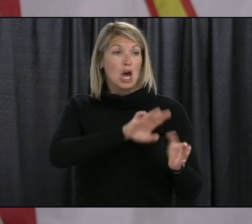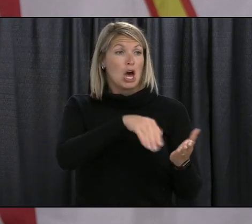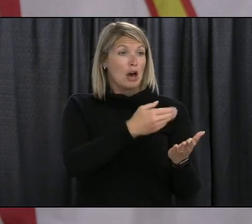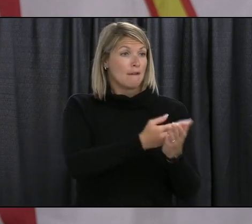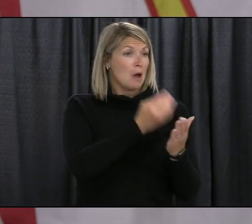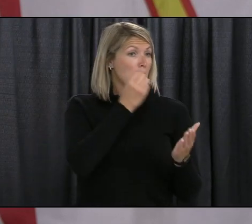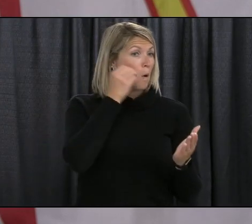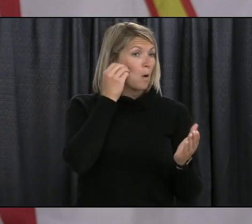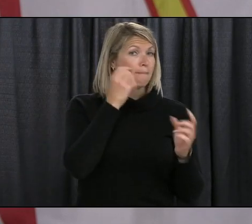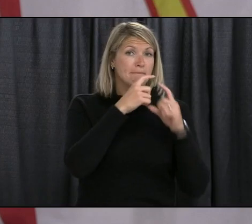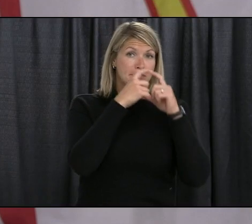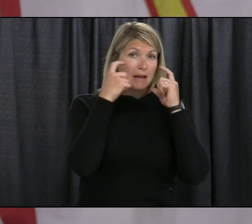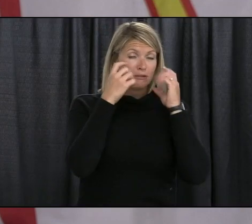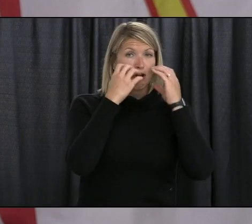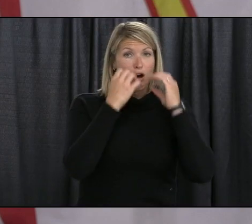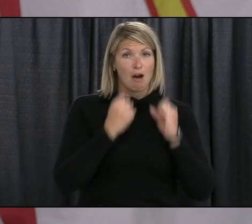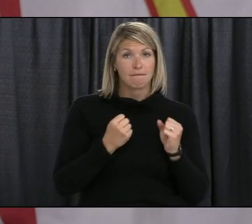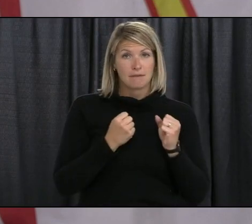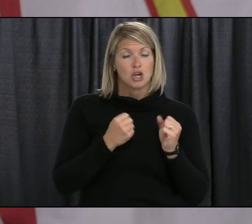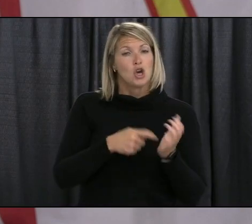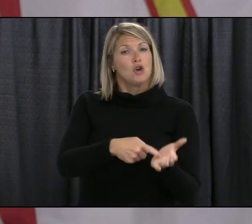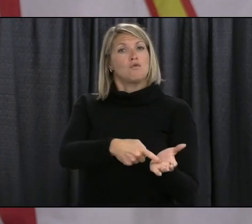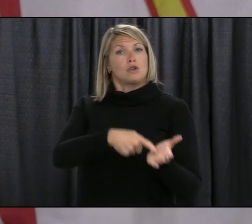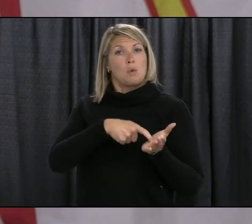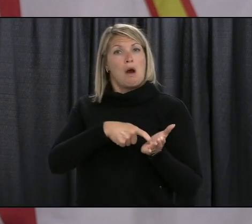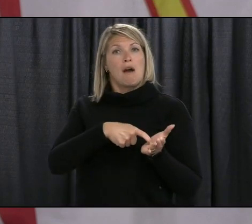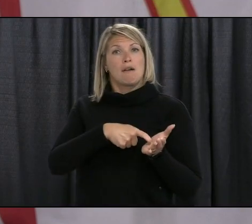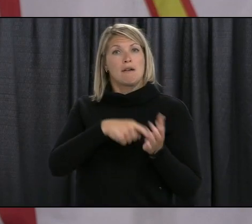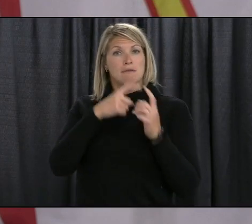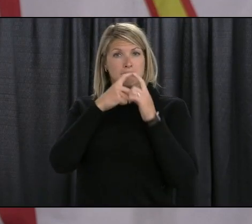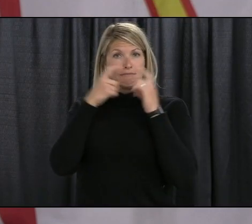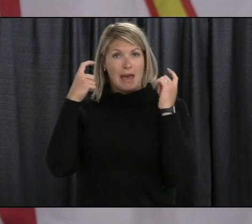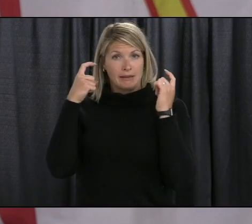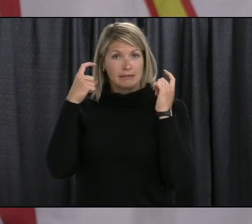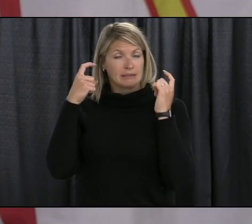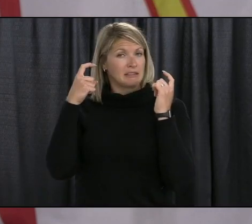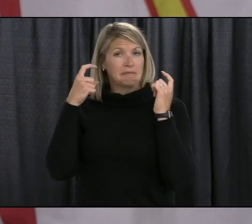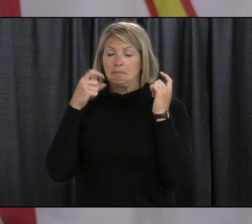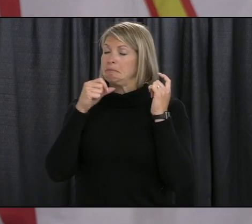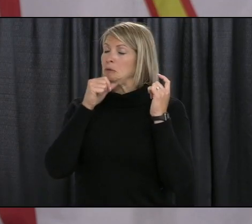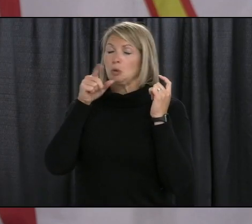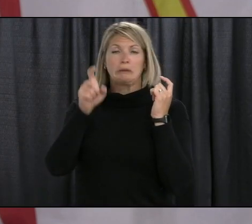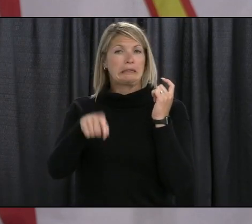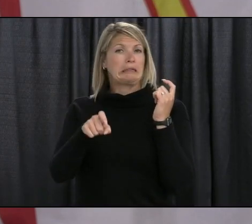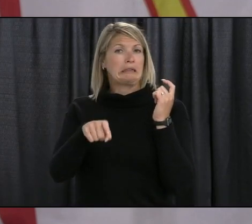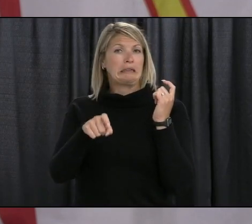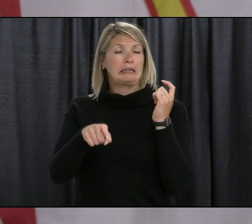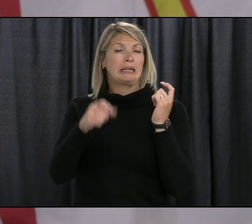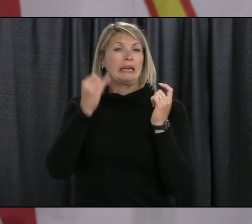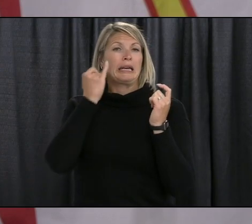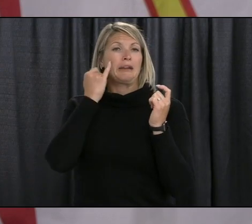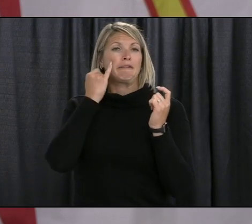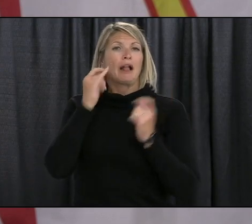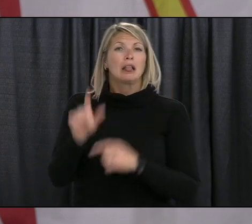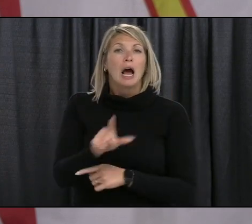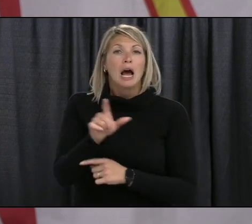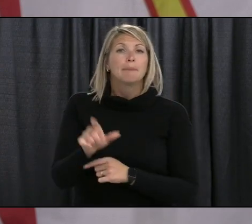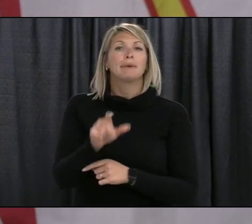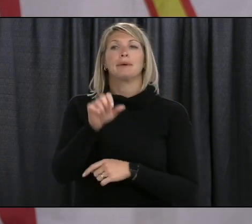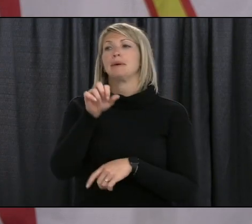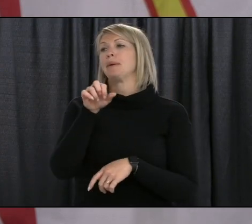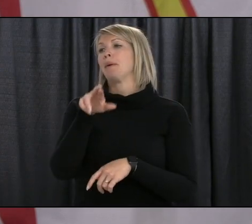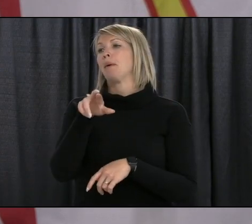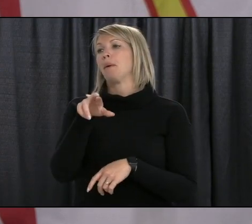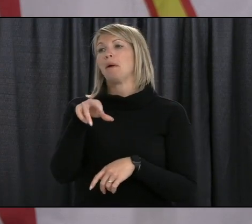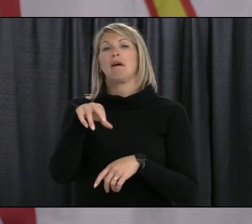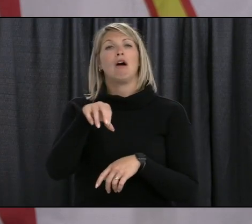requirement for children to wear masks in the common areas of the lower grades. Presumably,